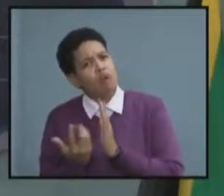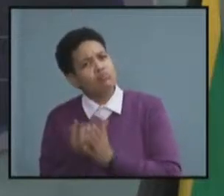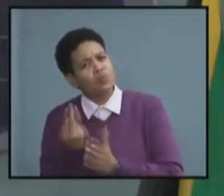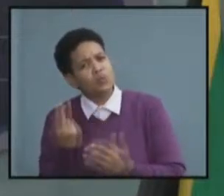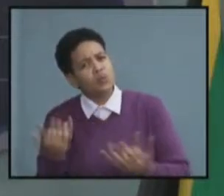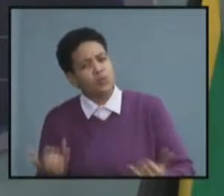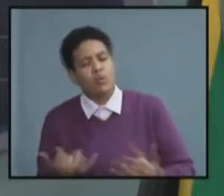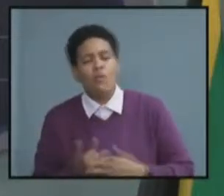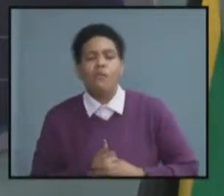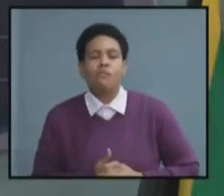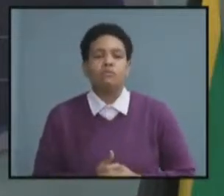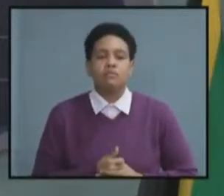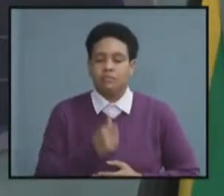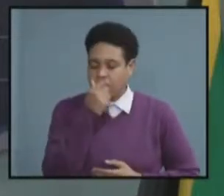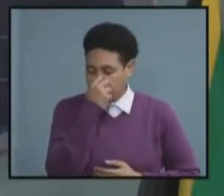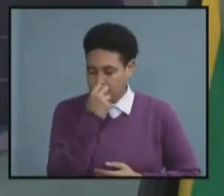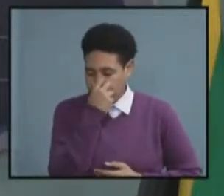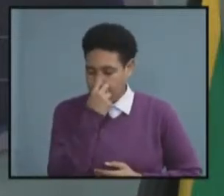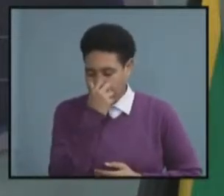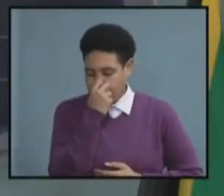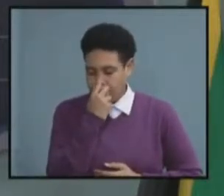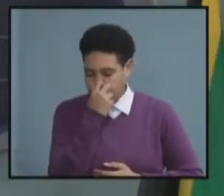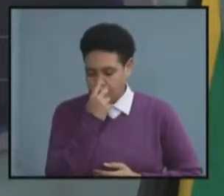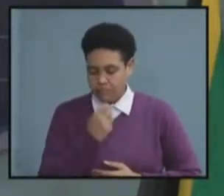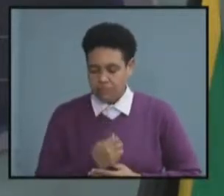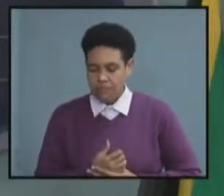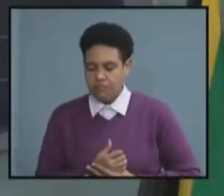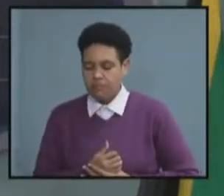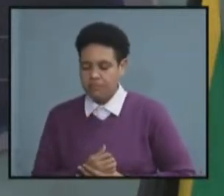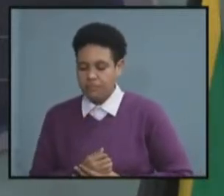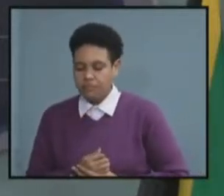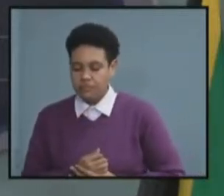There is a sense as well that